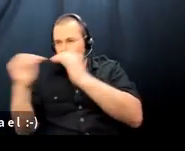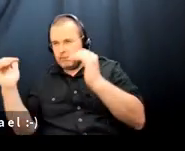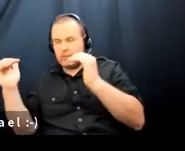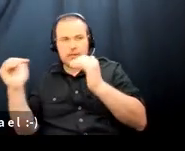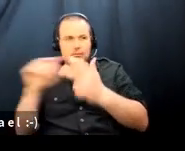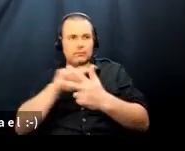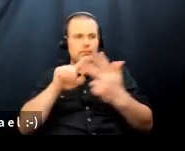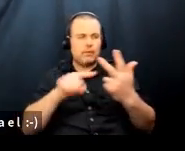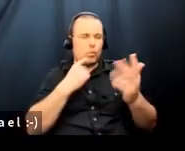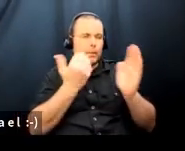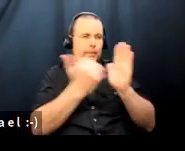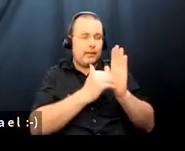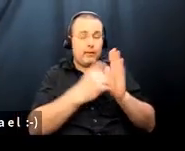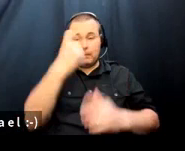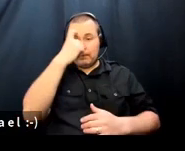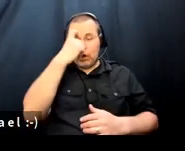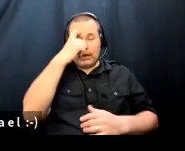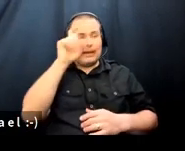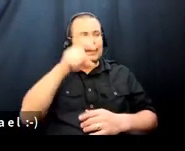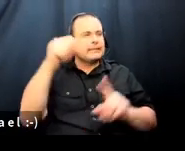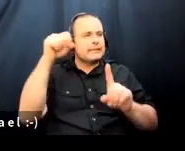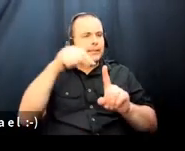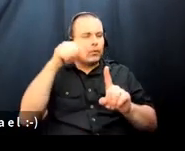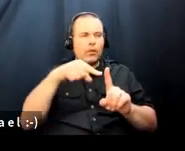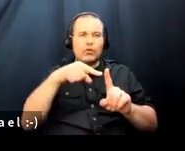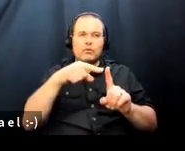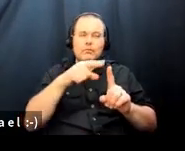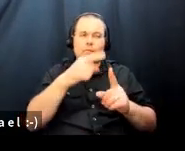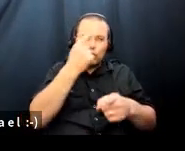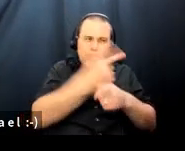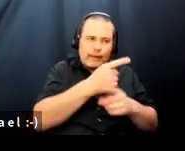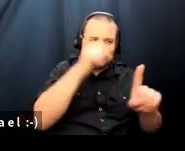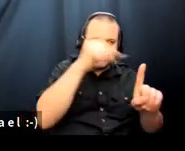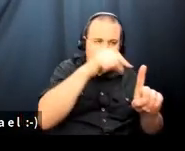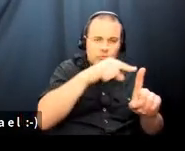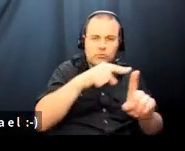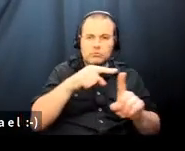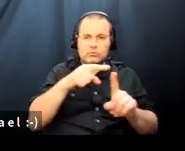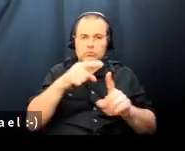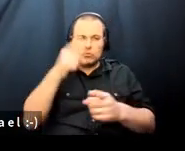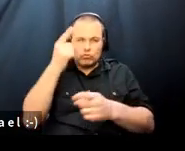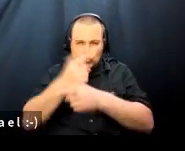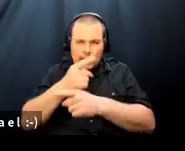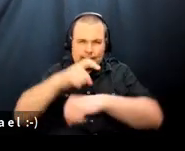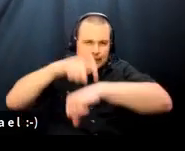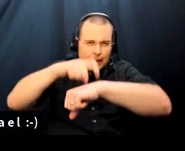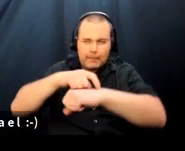Let me repeat that. They need stimulation of the right kind at the right time at the right